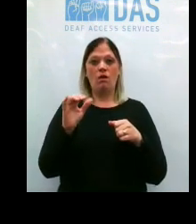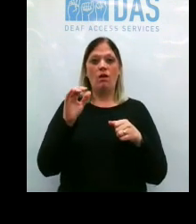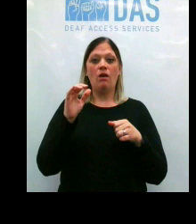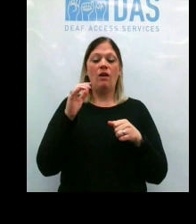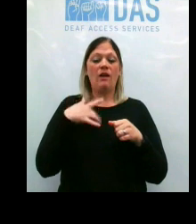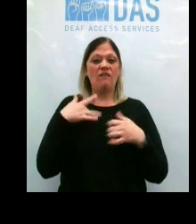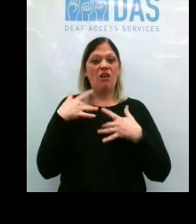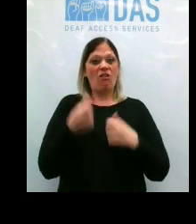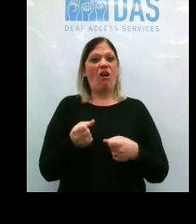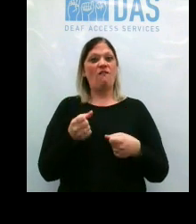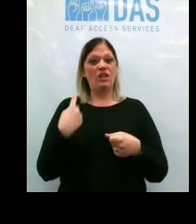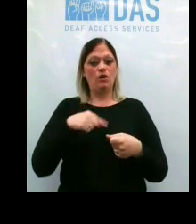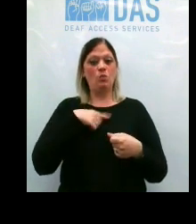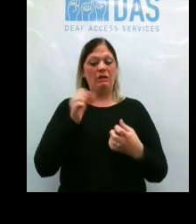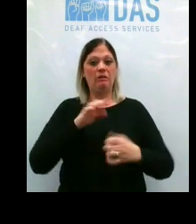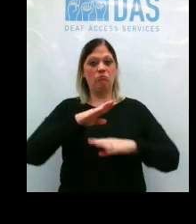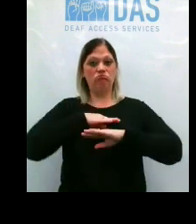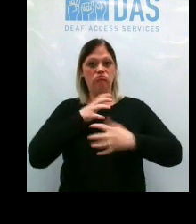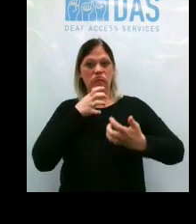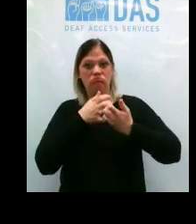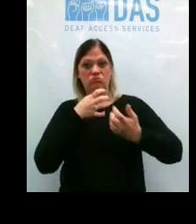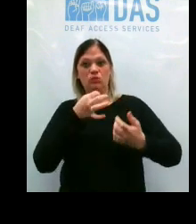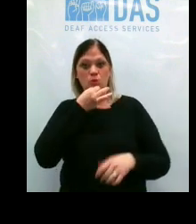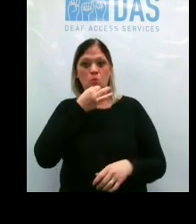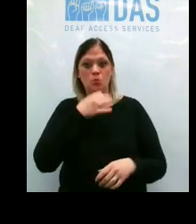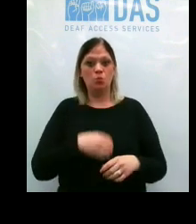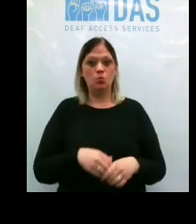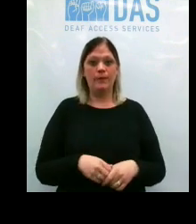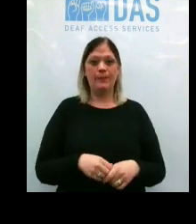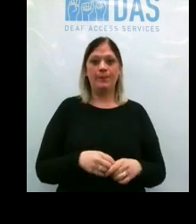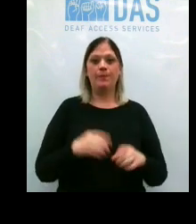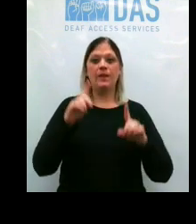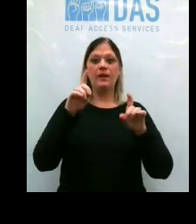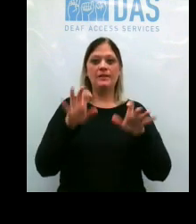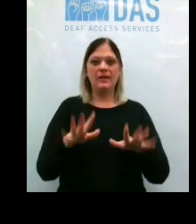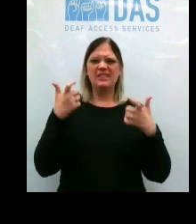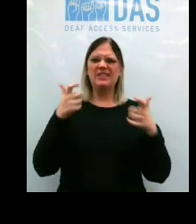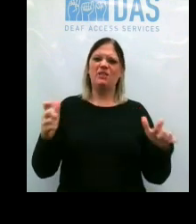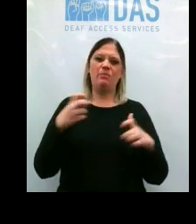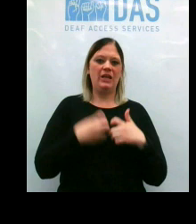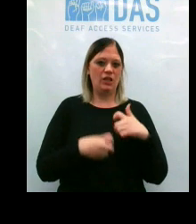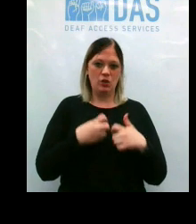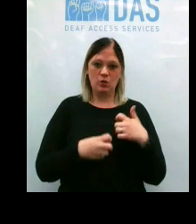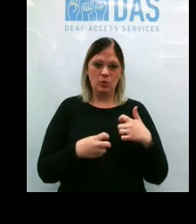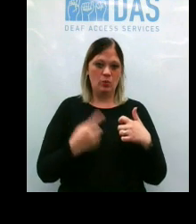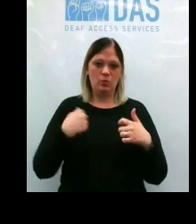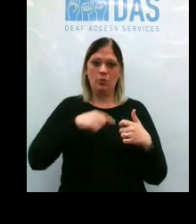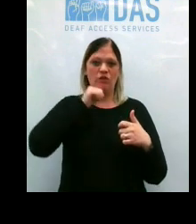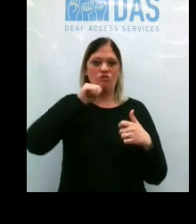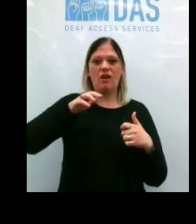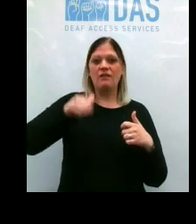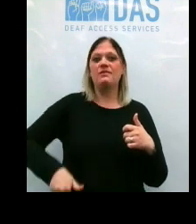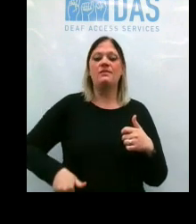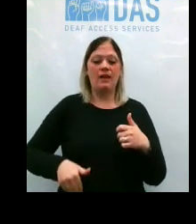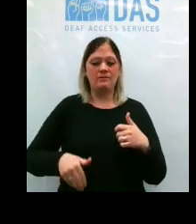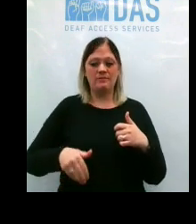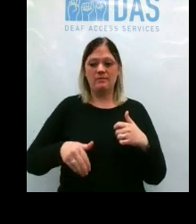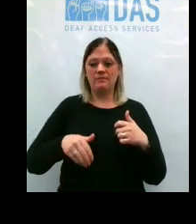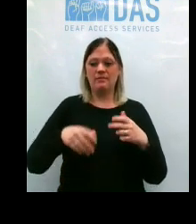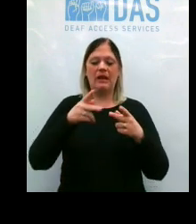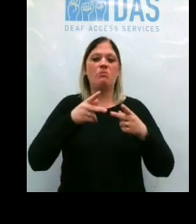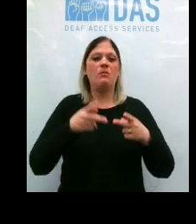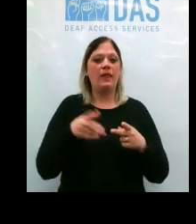confident that we should be able to meet those very soon. The testing is a big issue. We are not yet at the position where we can do the